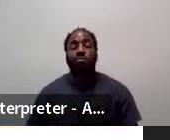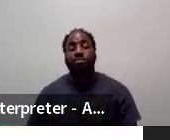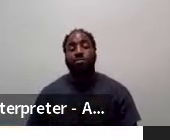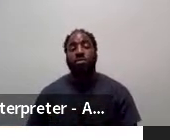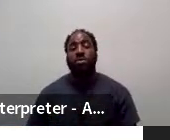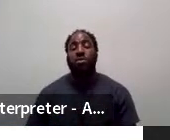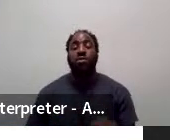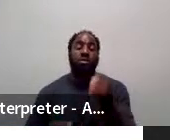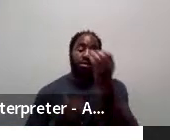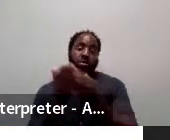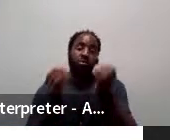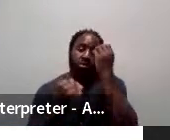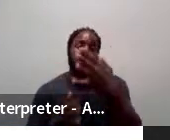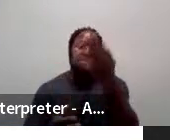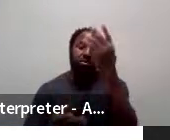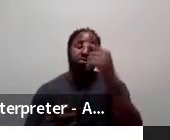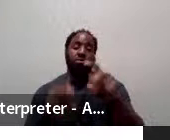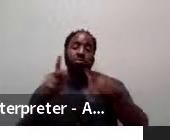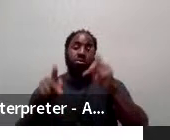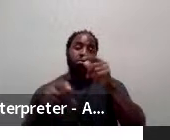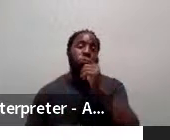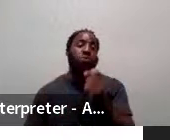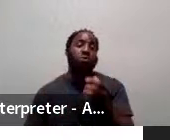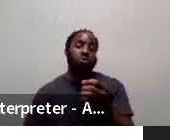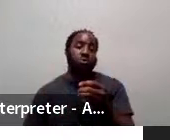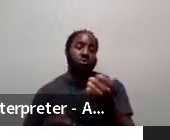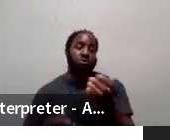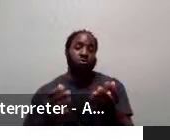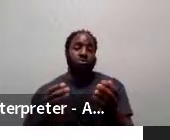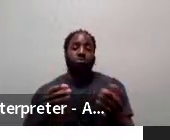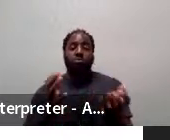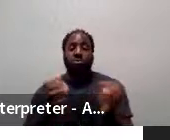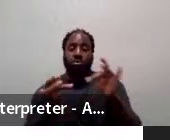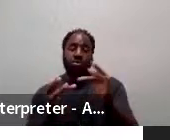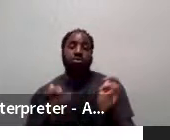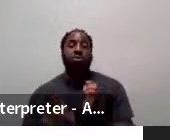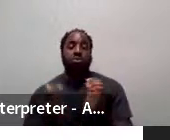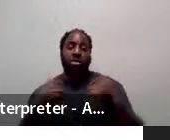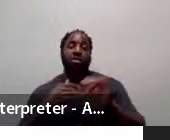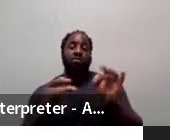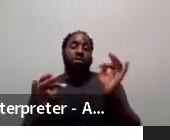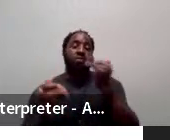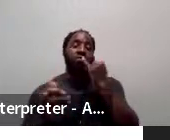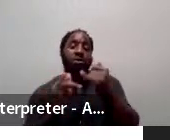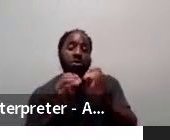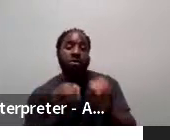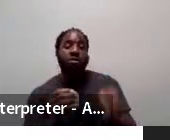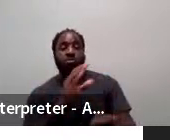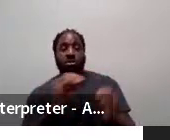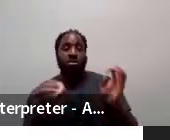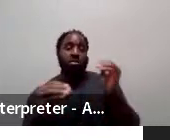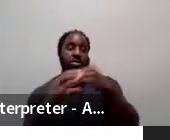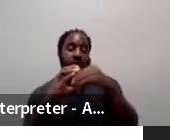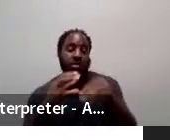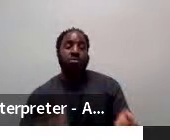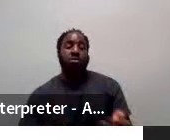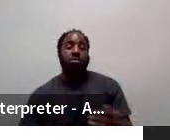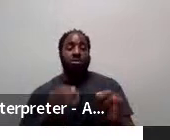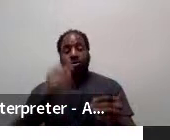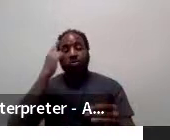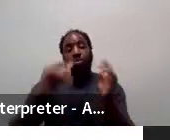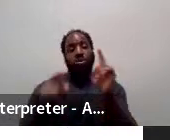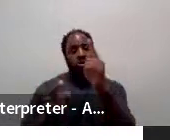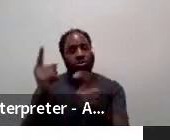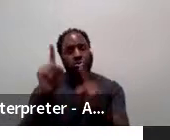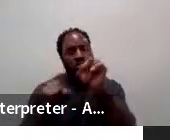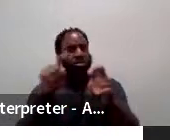Just some information here for folks. We do have a dedicated hotline and email for community outreach, questions and concerns related to this project. We